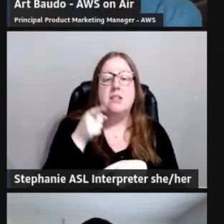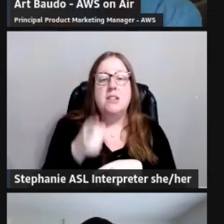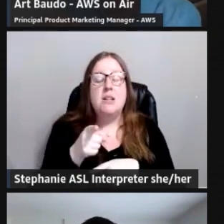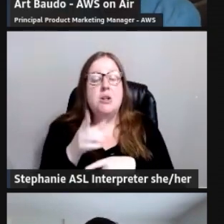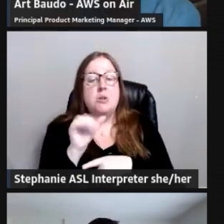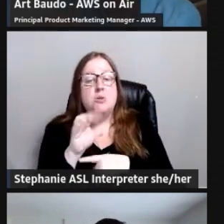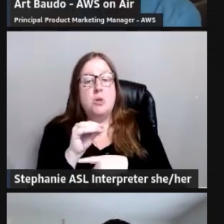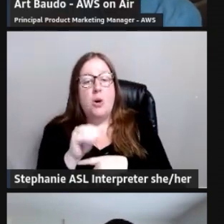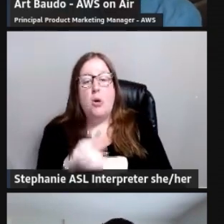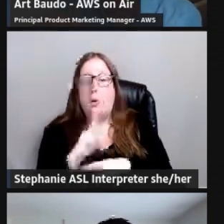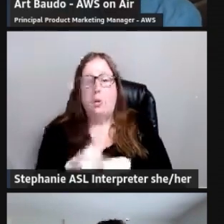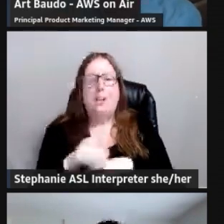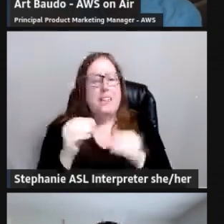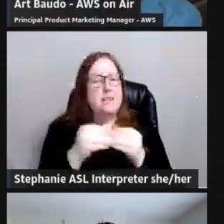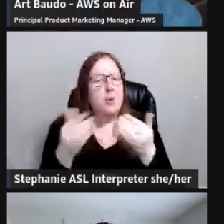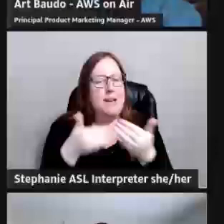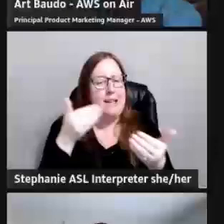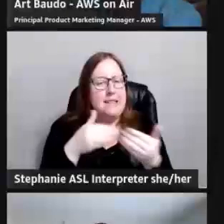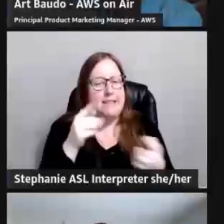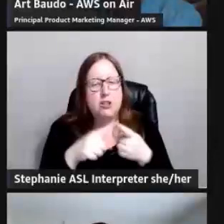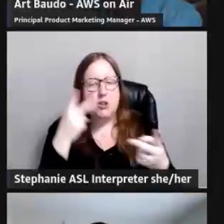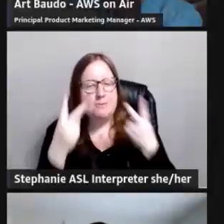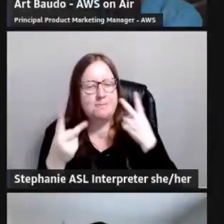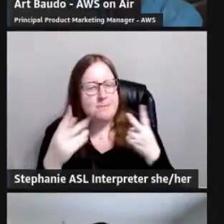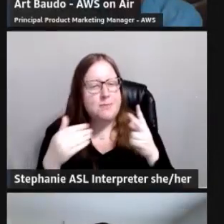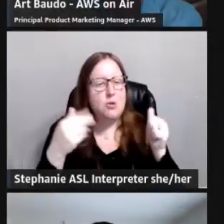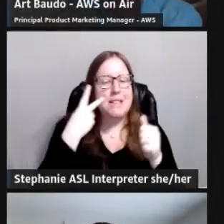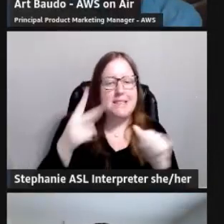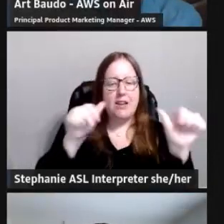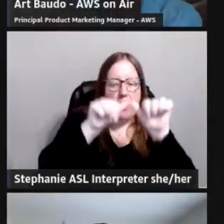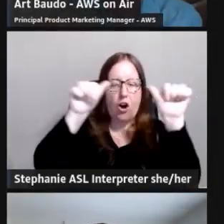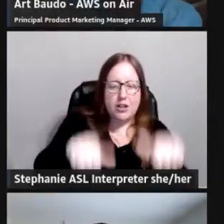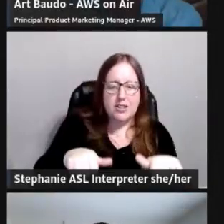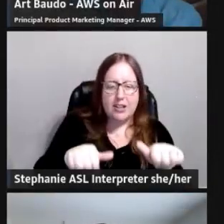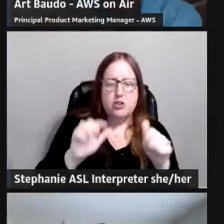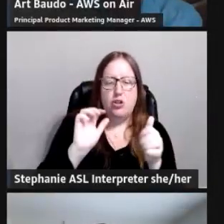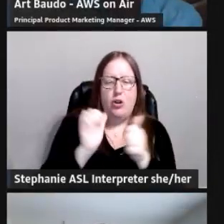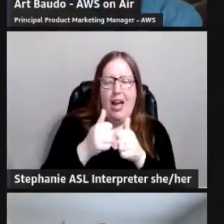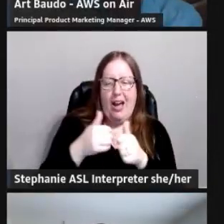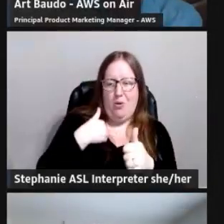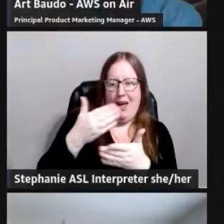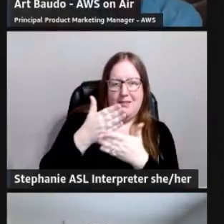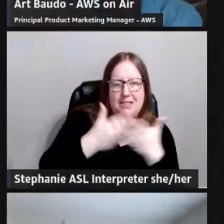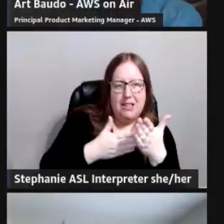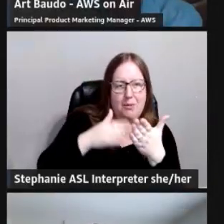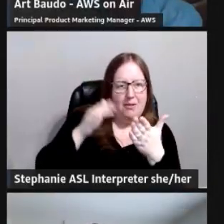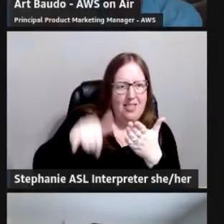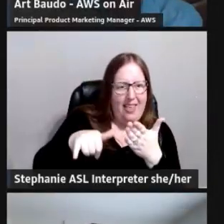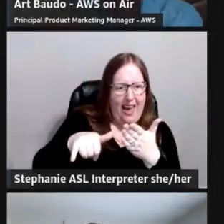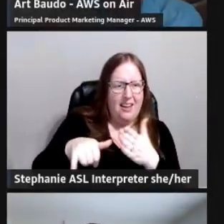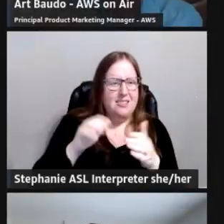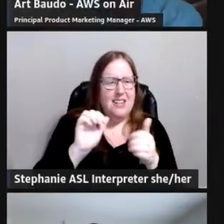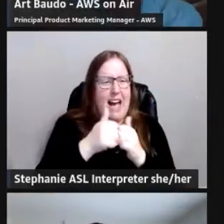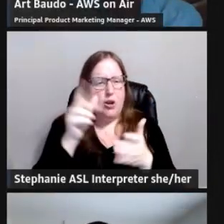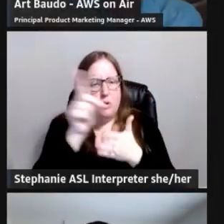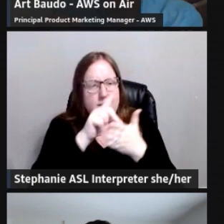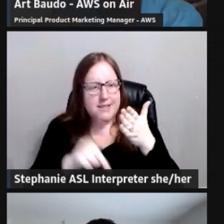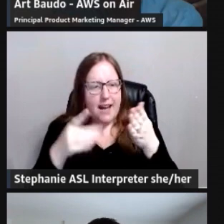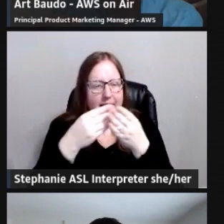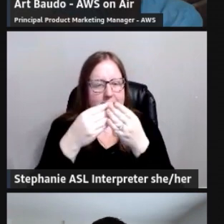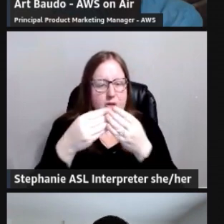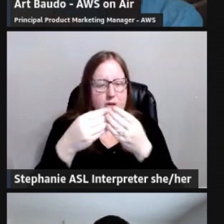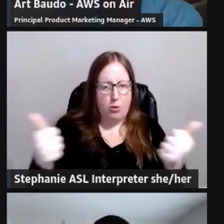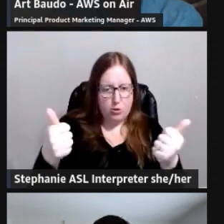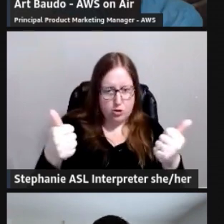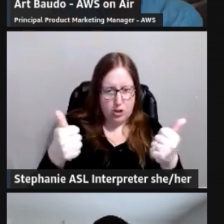it a lot more easier. So you have a lot of architecture around how do you bring some of those together? How do you design solutions that does some